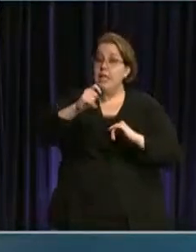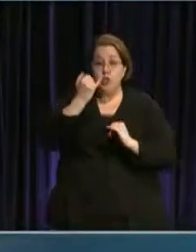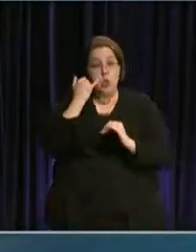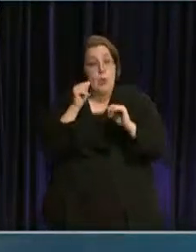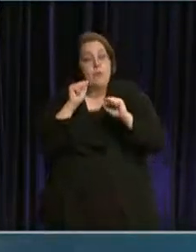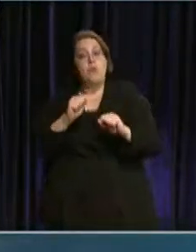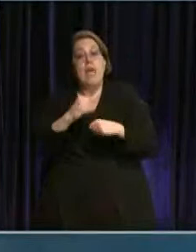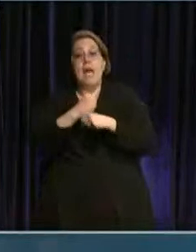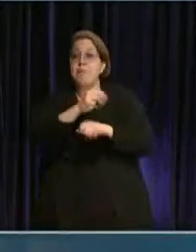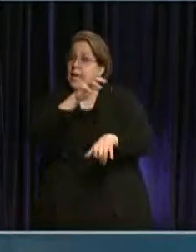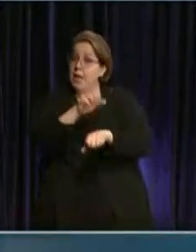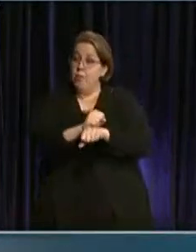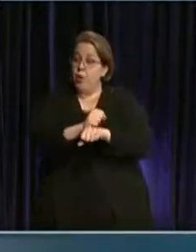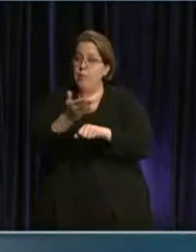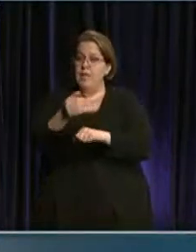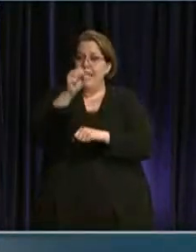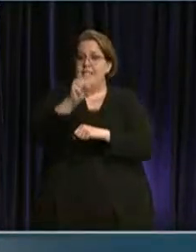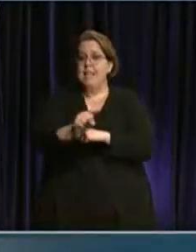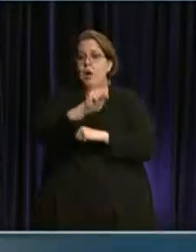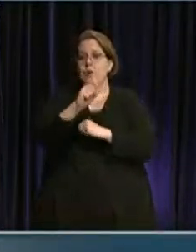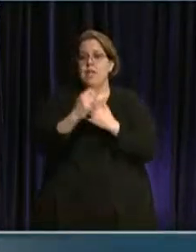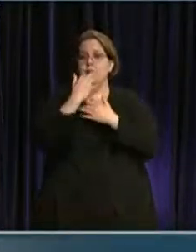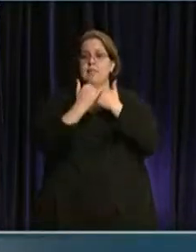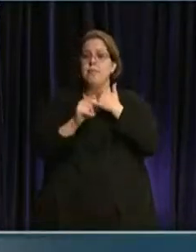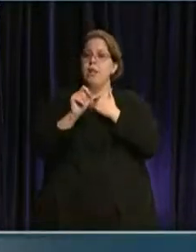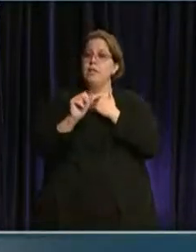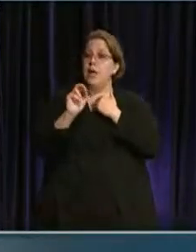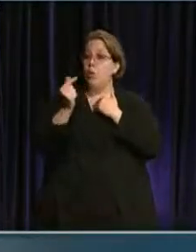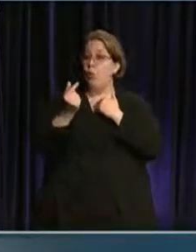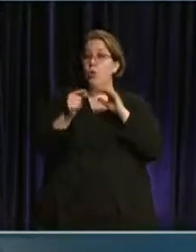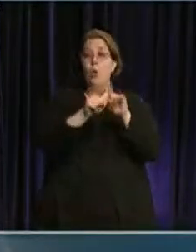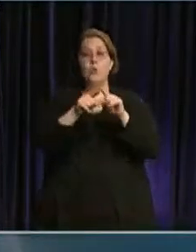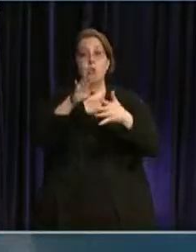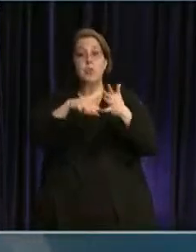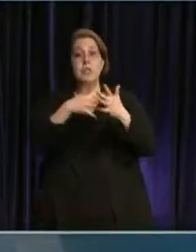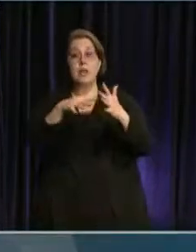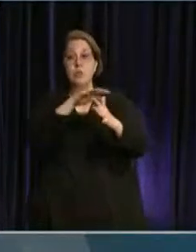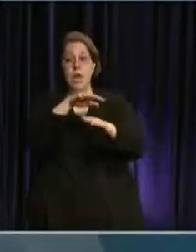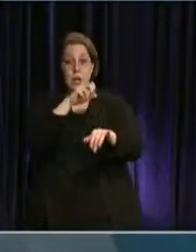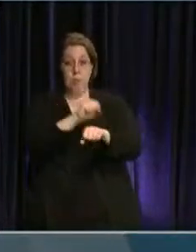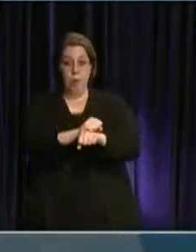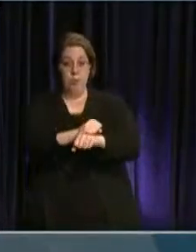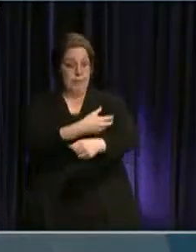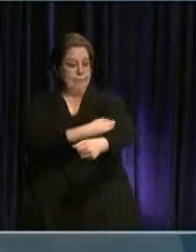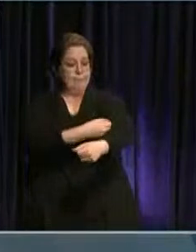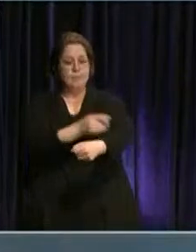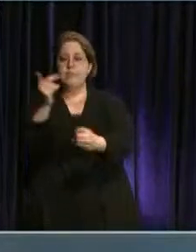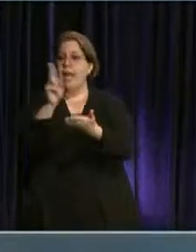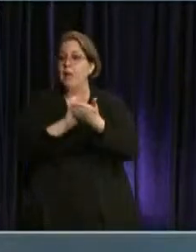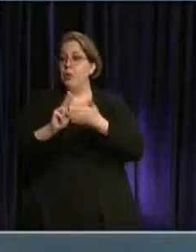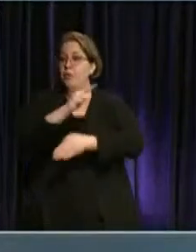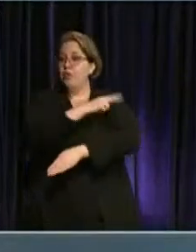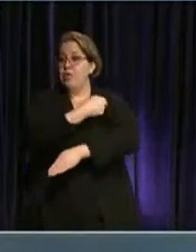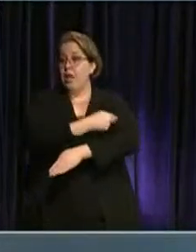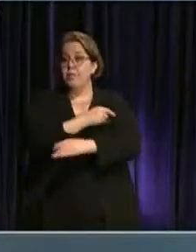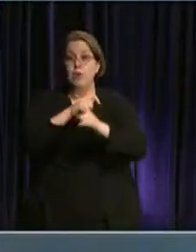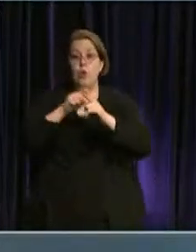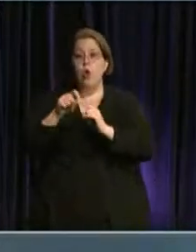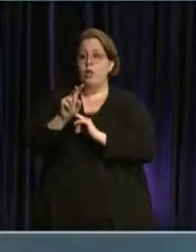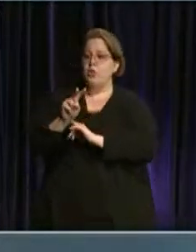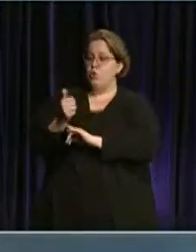make that appointment at southtexasblood.org. You can also schedule an appointment to give blood at University Hospital by